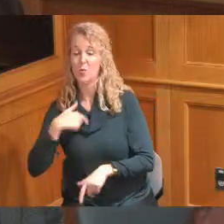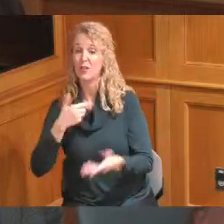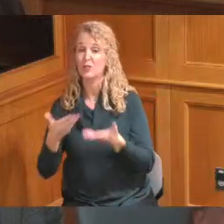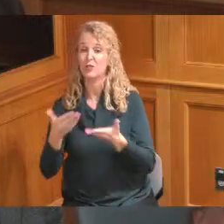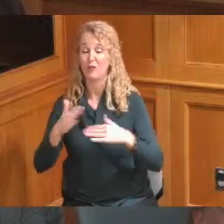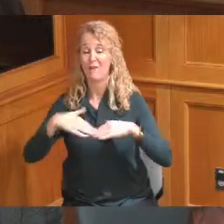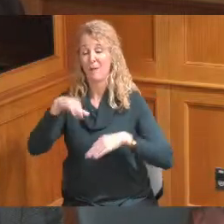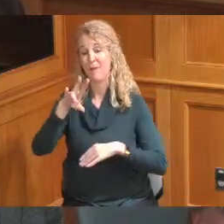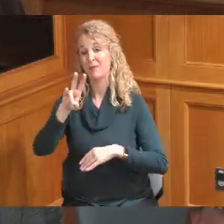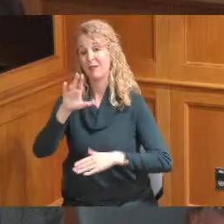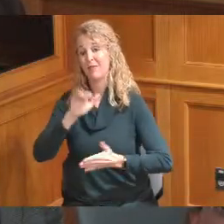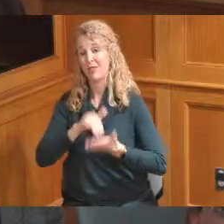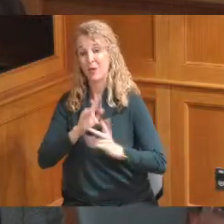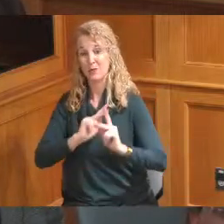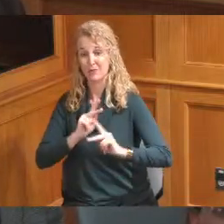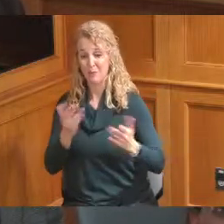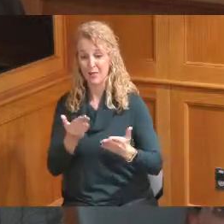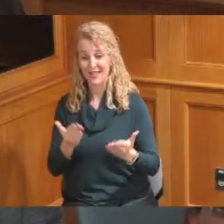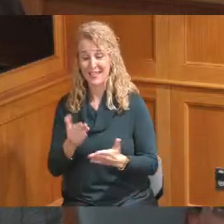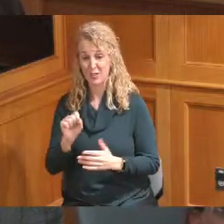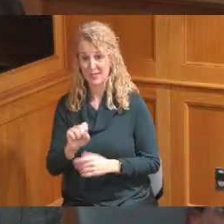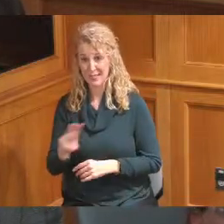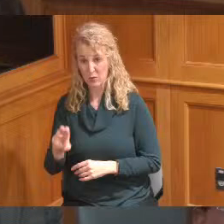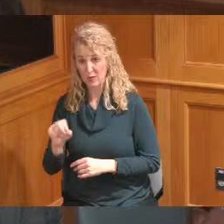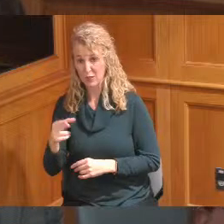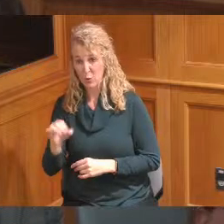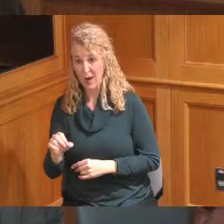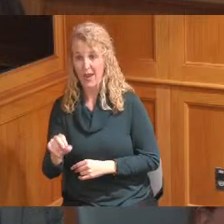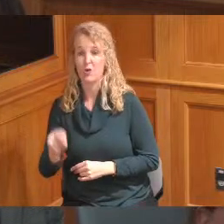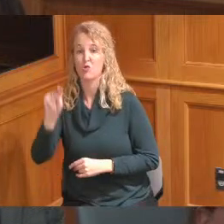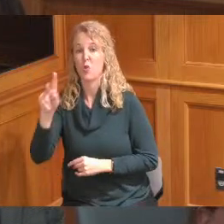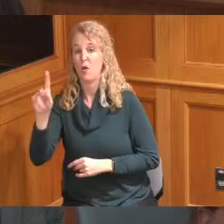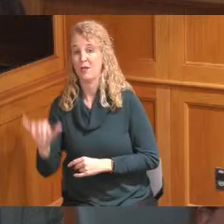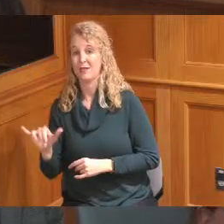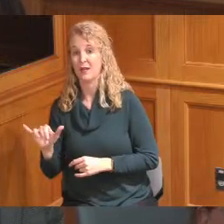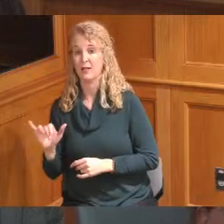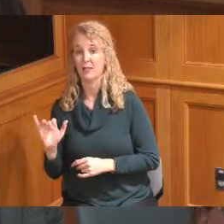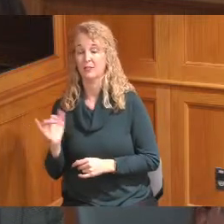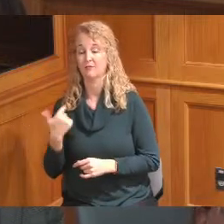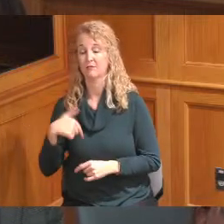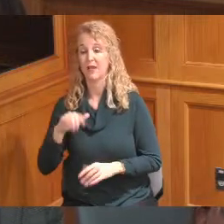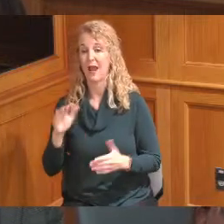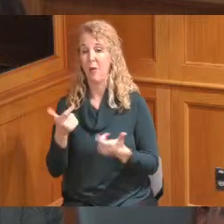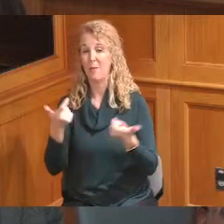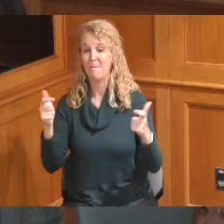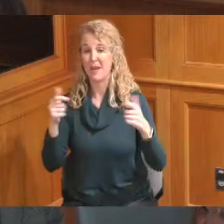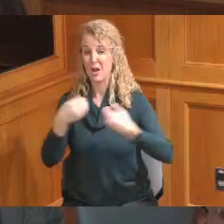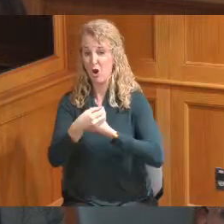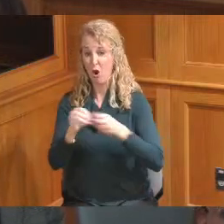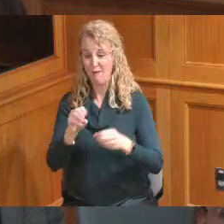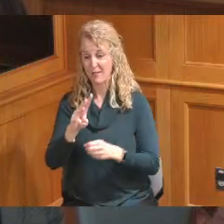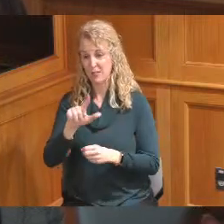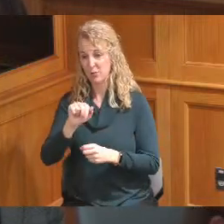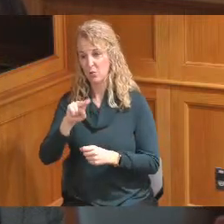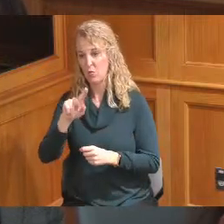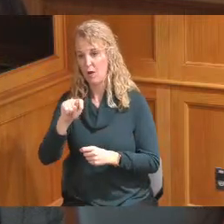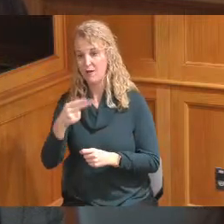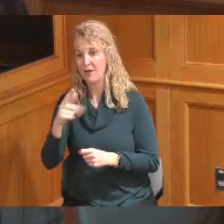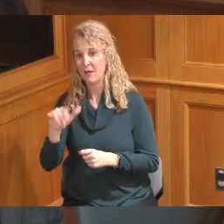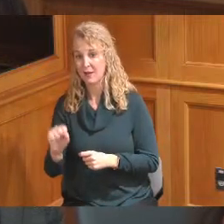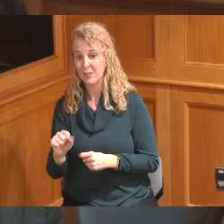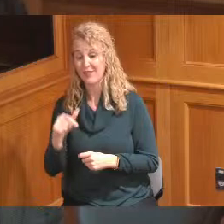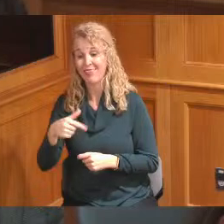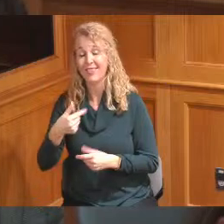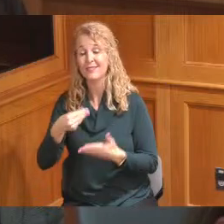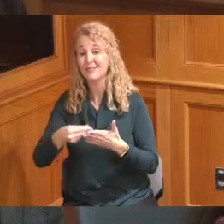7,000 people each year in Southwest Ohio and Northern Kentucky, and our main campus is on Gilbert Avenue in Walnut Hills. This grant